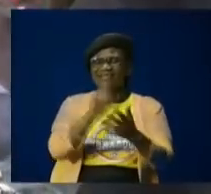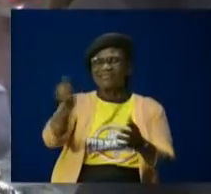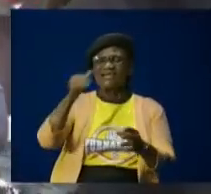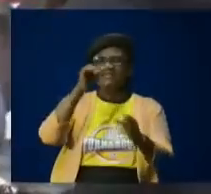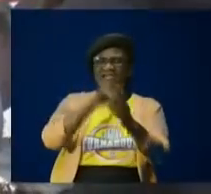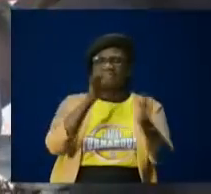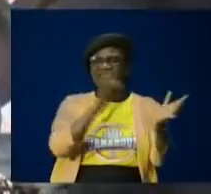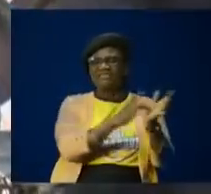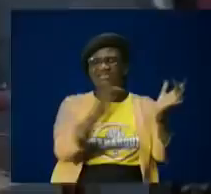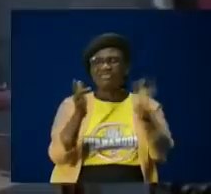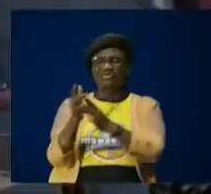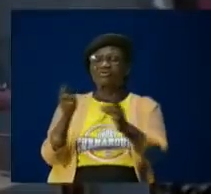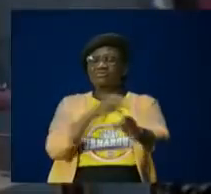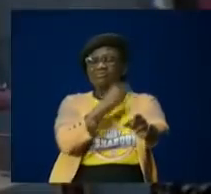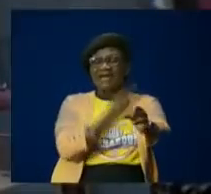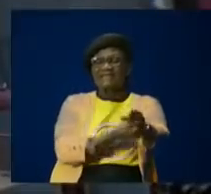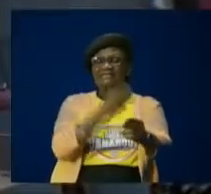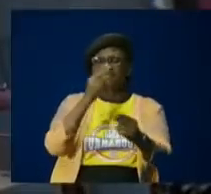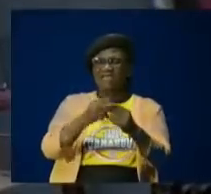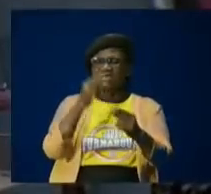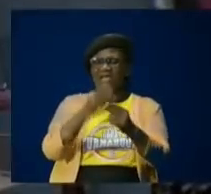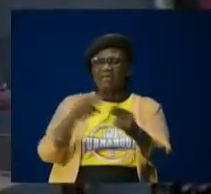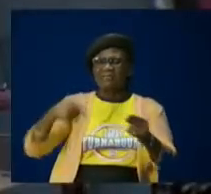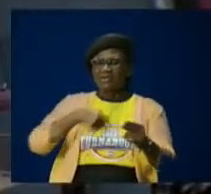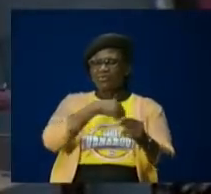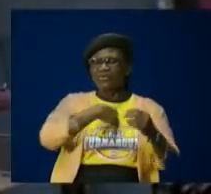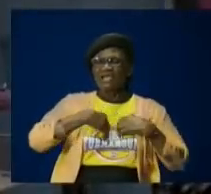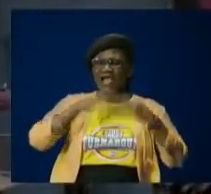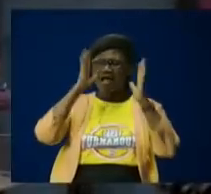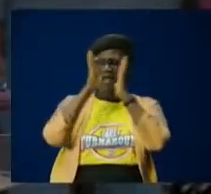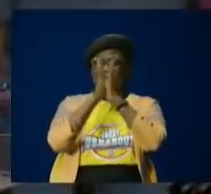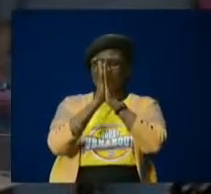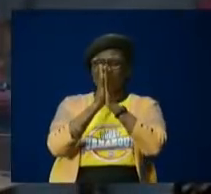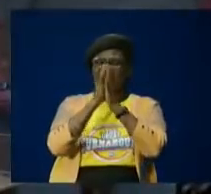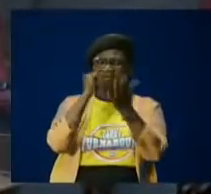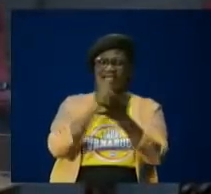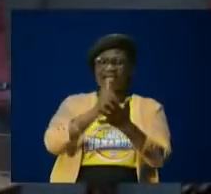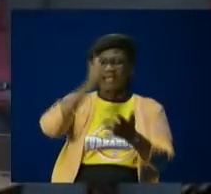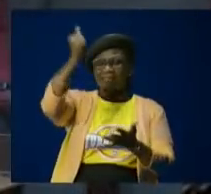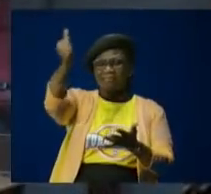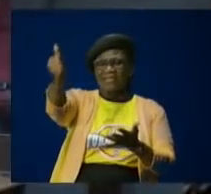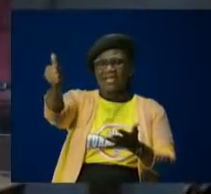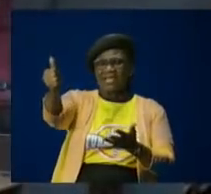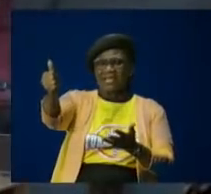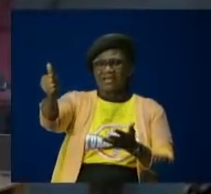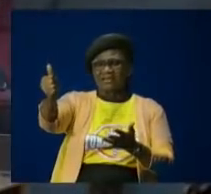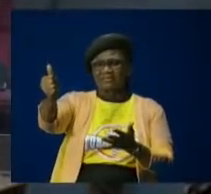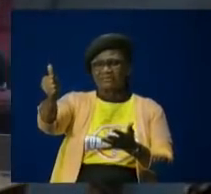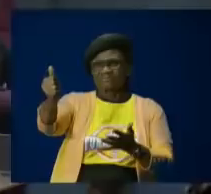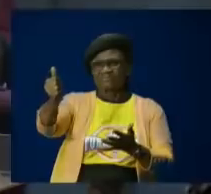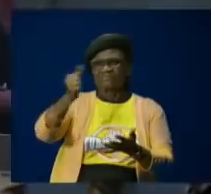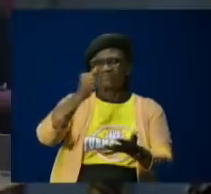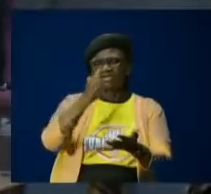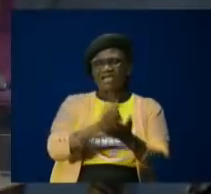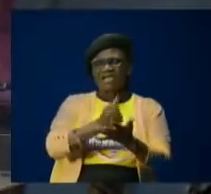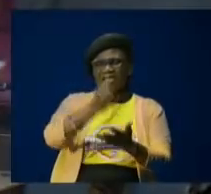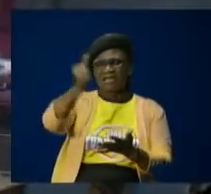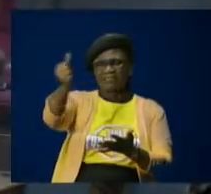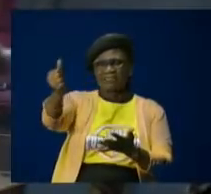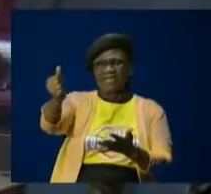In Jesus' mighty name, we have prayed. Amen. Amen.